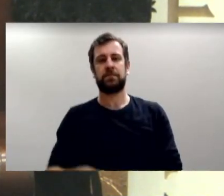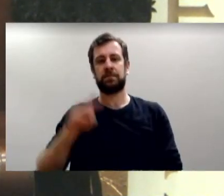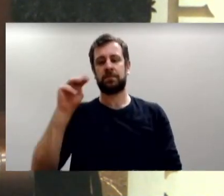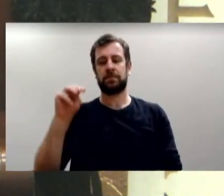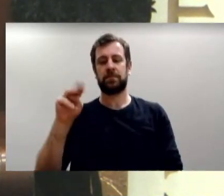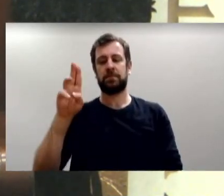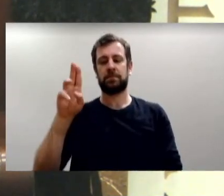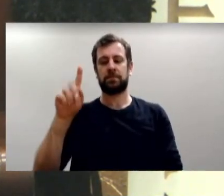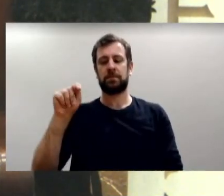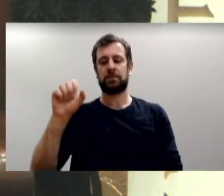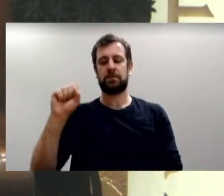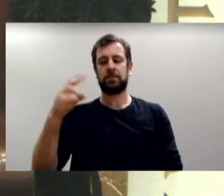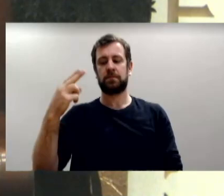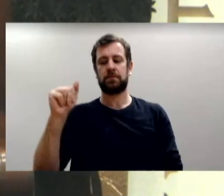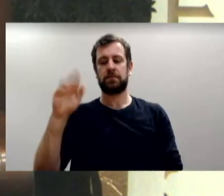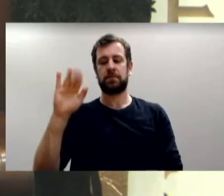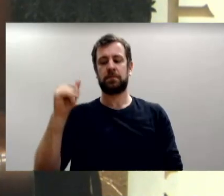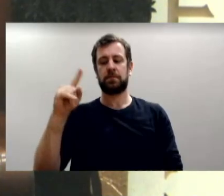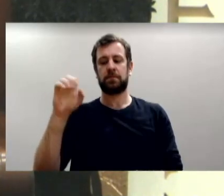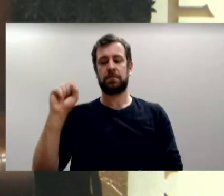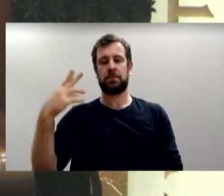Mutashabihat means allegorical verses.